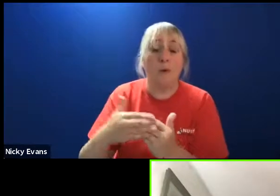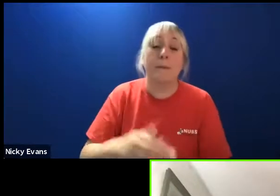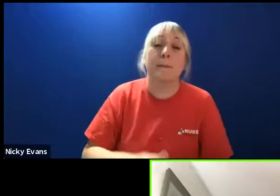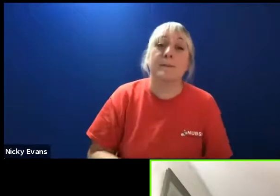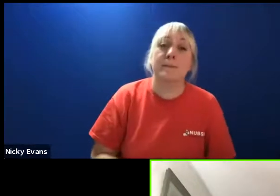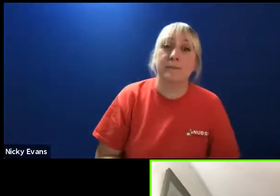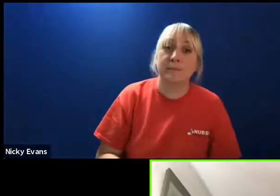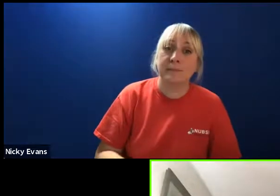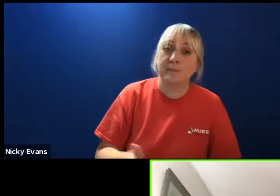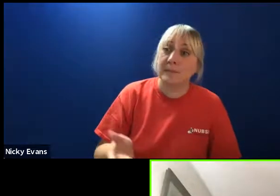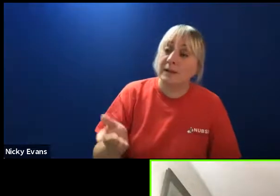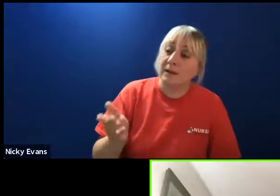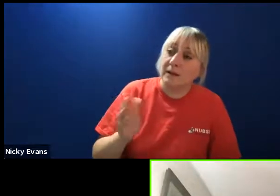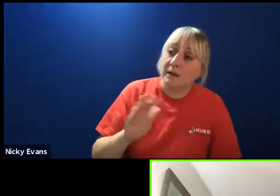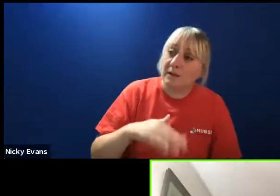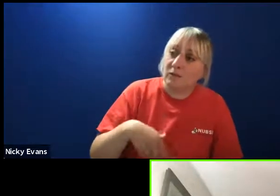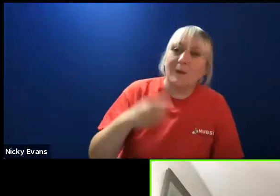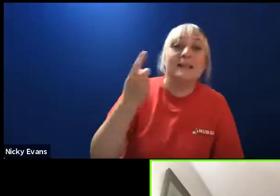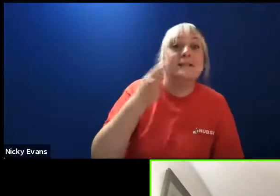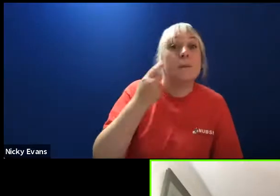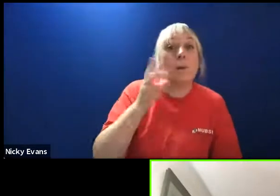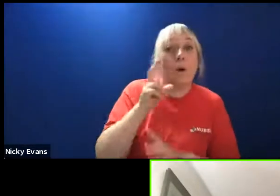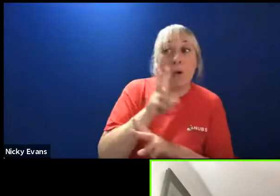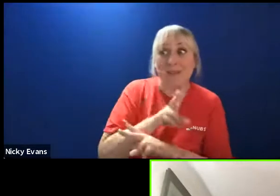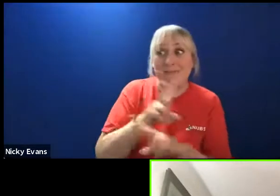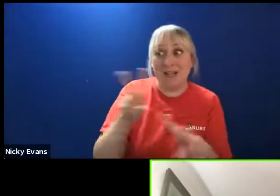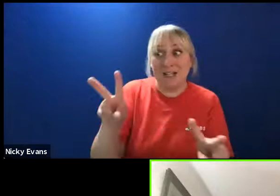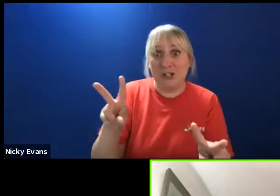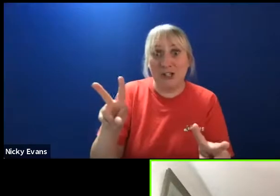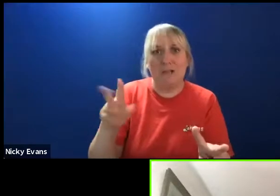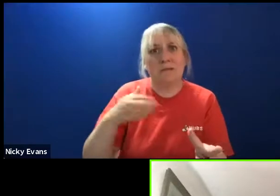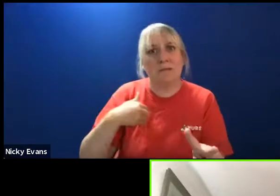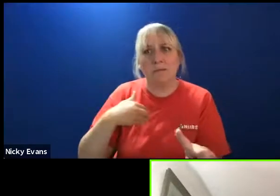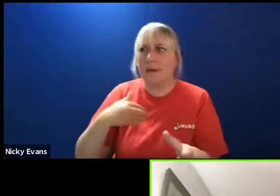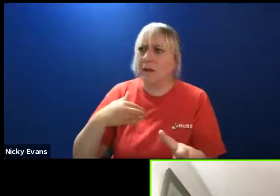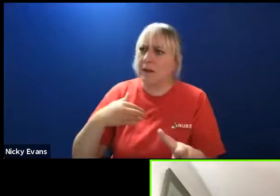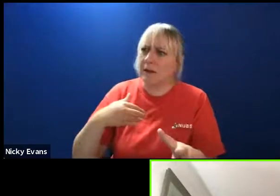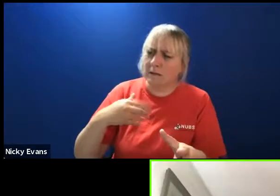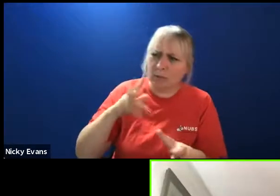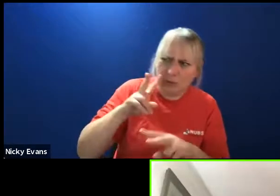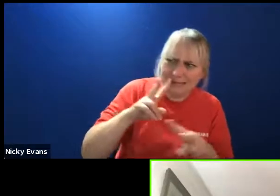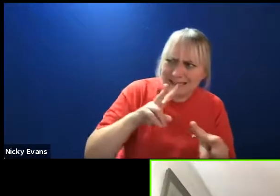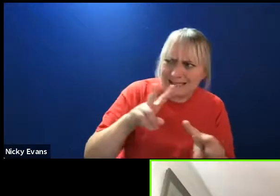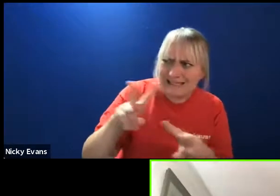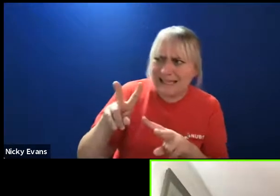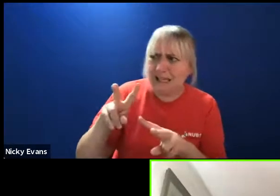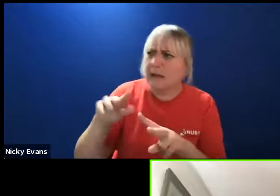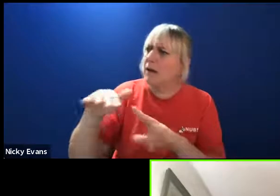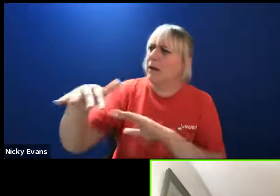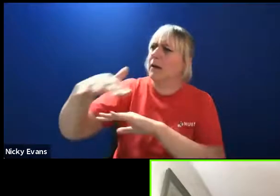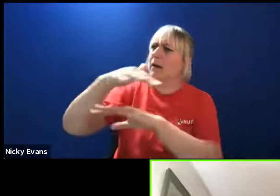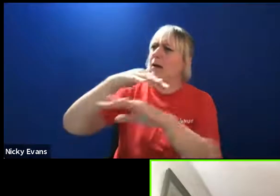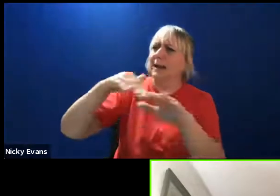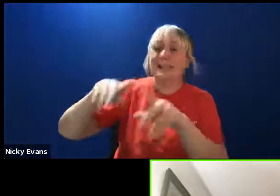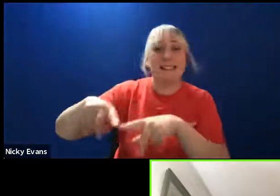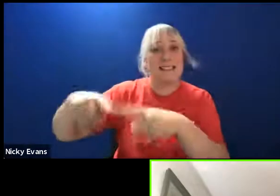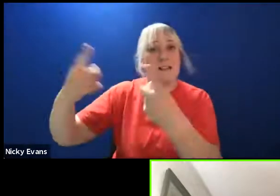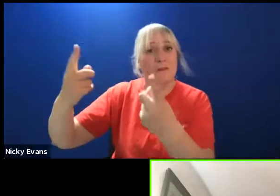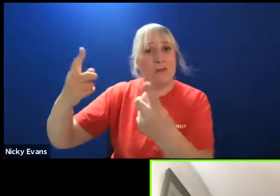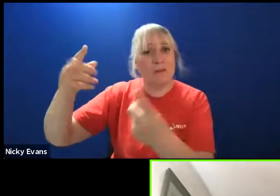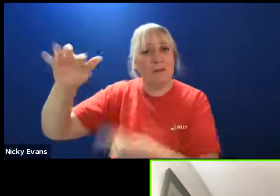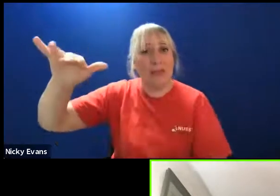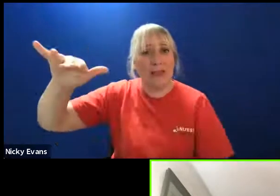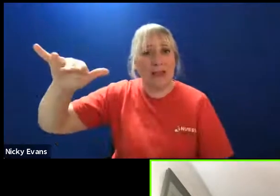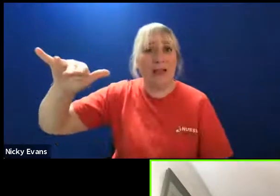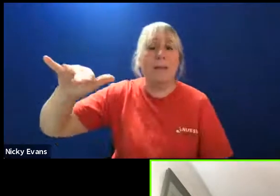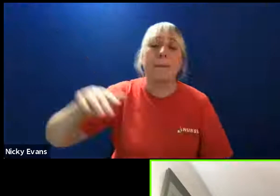and speaking to our delegation leaders who were very clear about this, we could see that something was very different within the various settings that we went